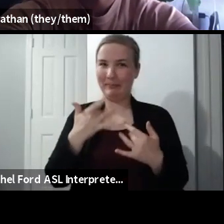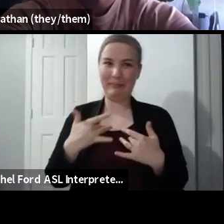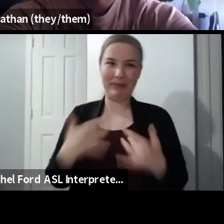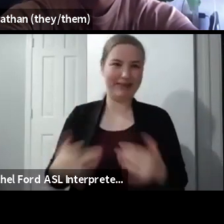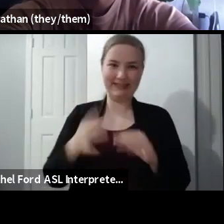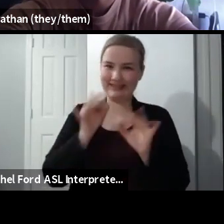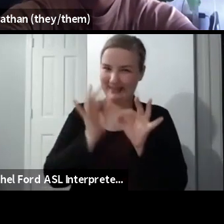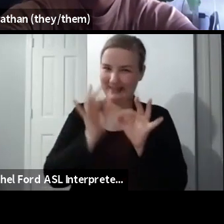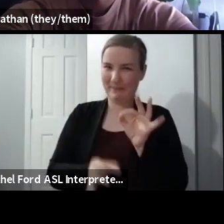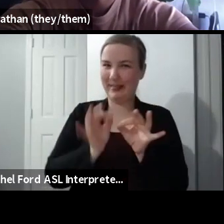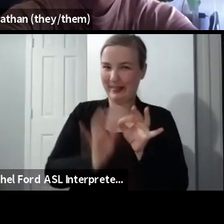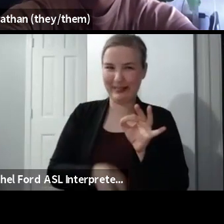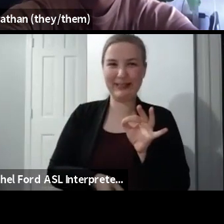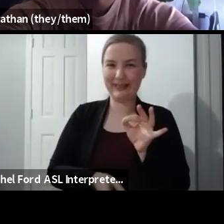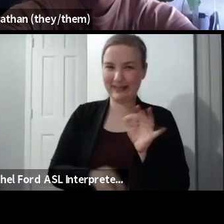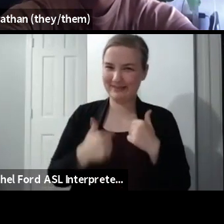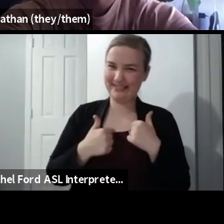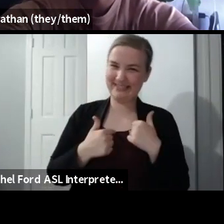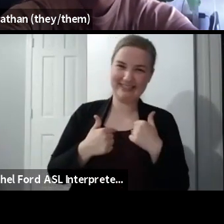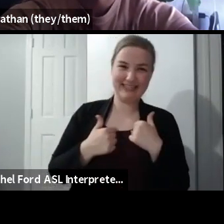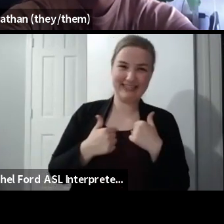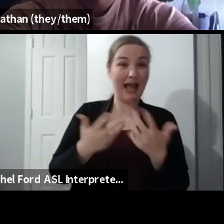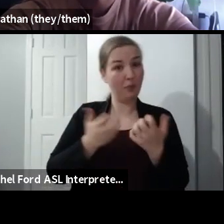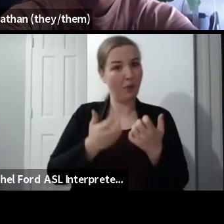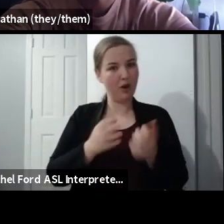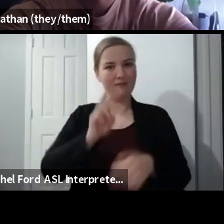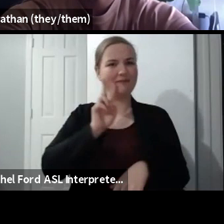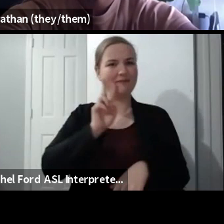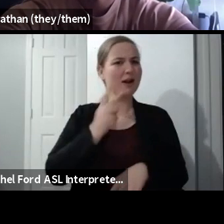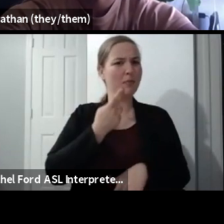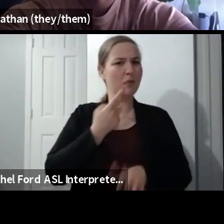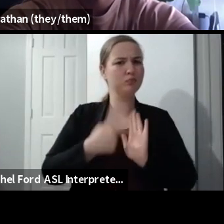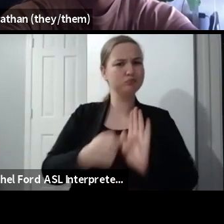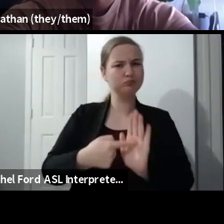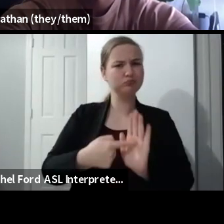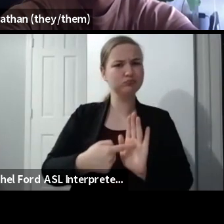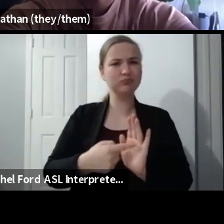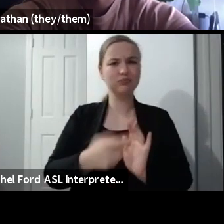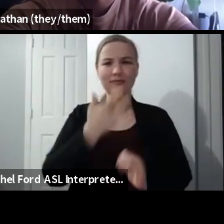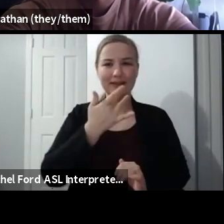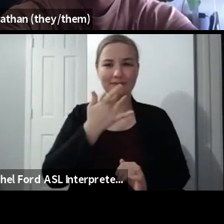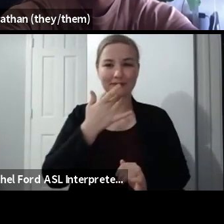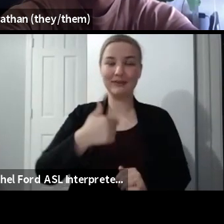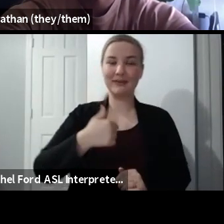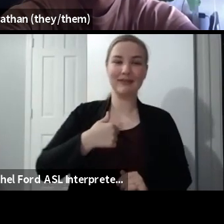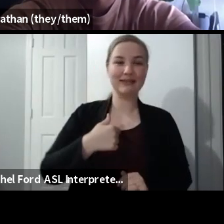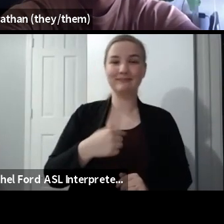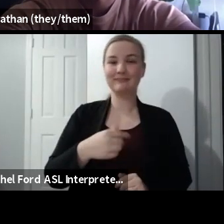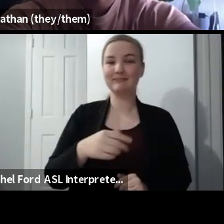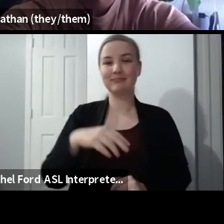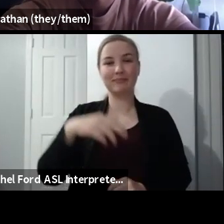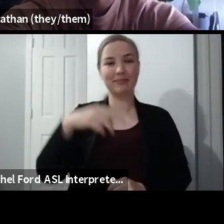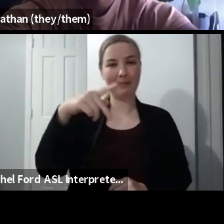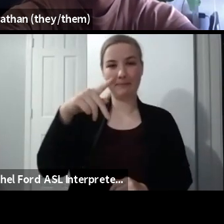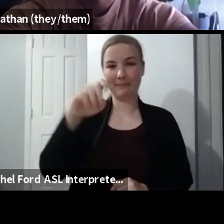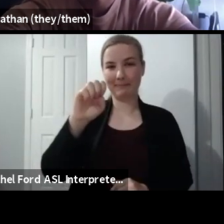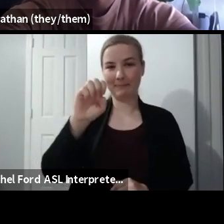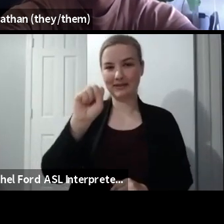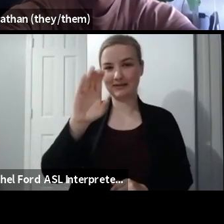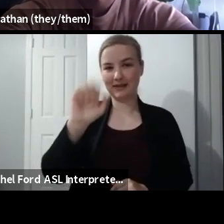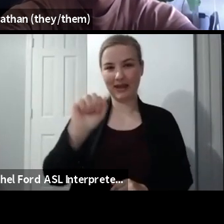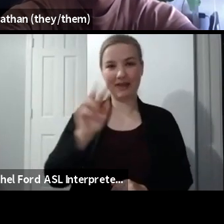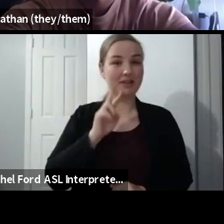be honest. I just want the flavor of the veggies. I'm a pesca vegetarian, but I don't eat shellfish. And anyway,